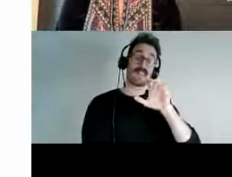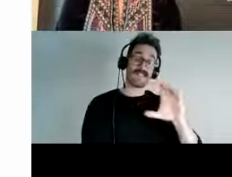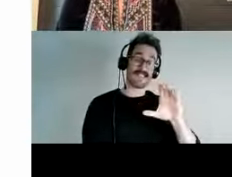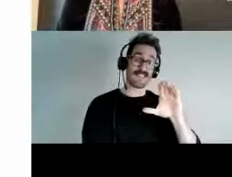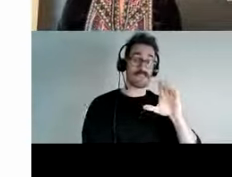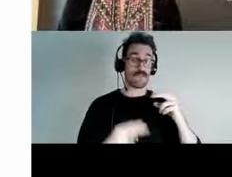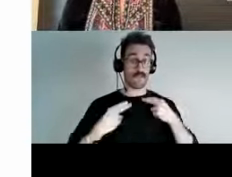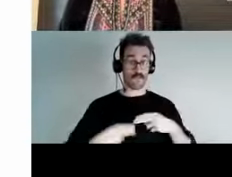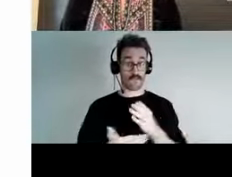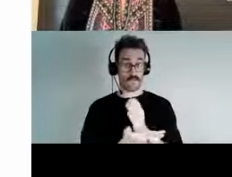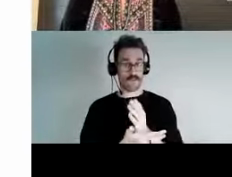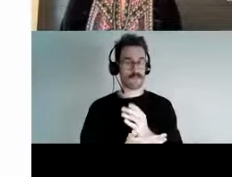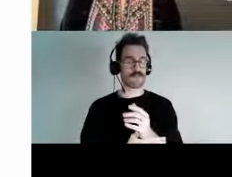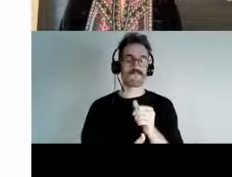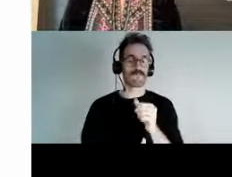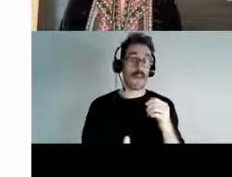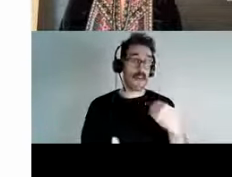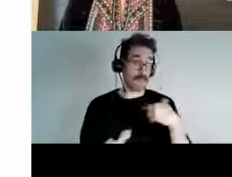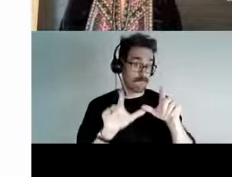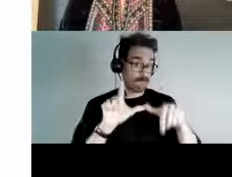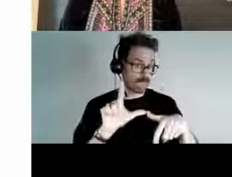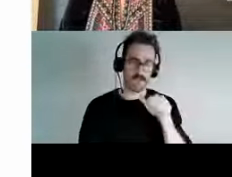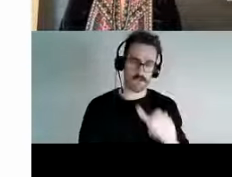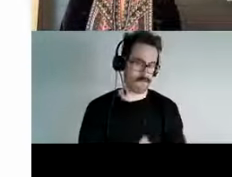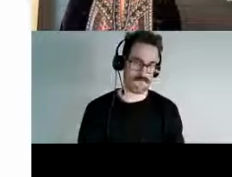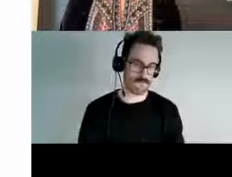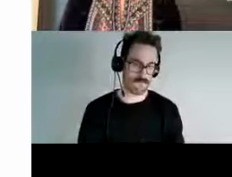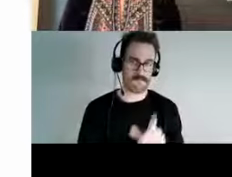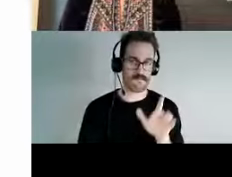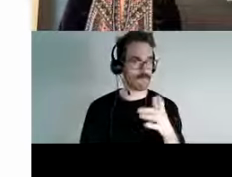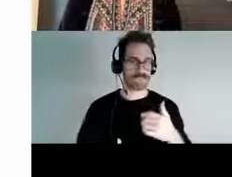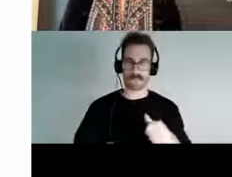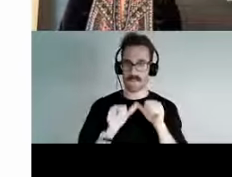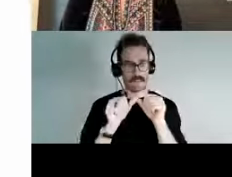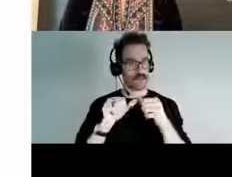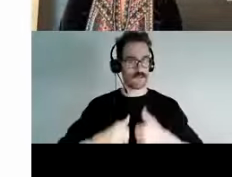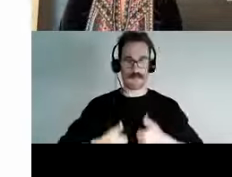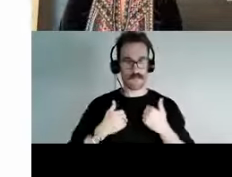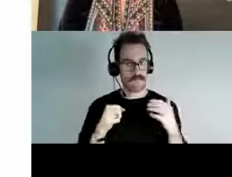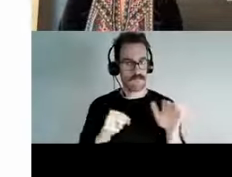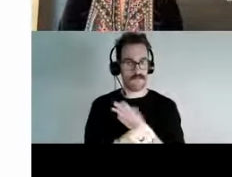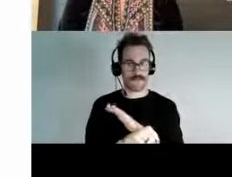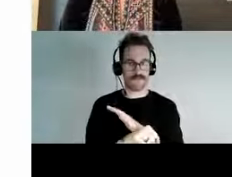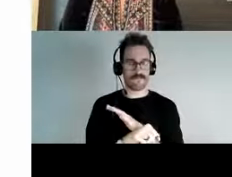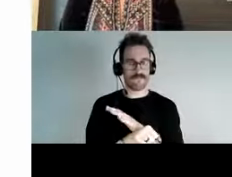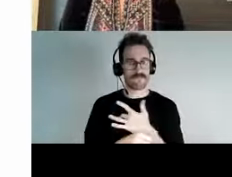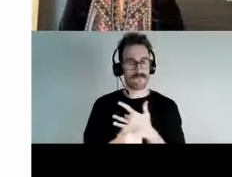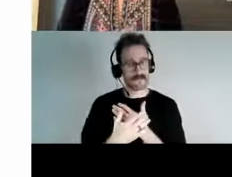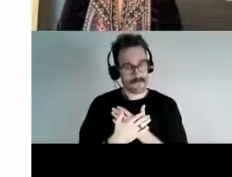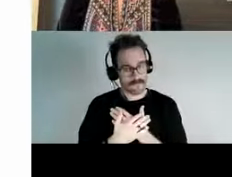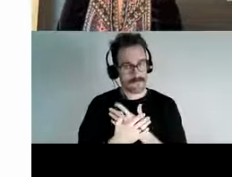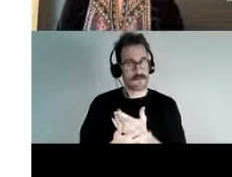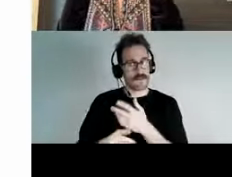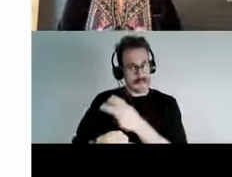do not have a best before date. They are inherent, lifelong, grounded in compassion and empathy, and in solidarity.